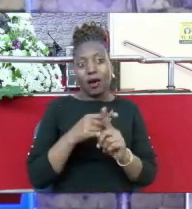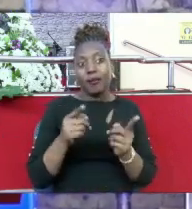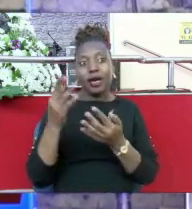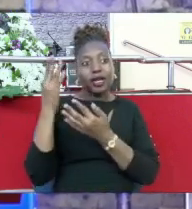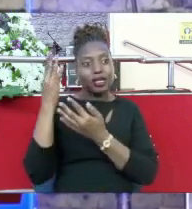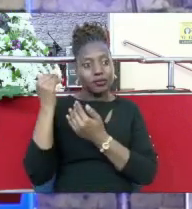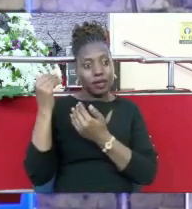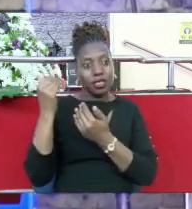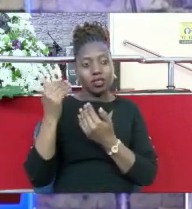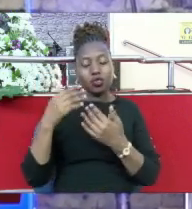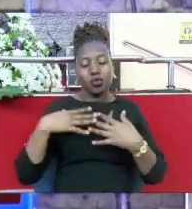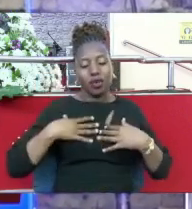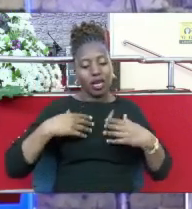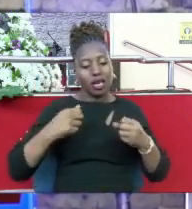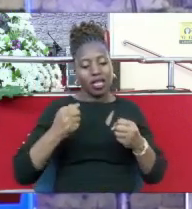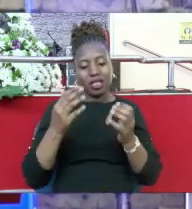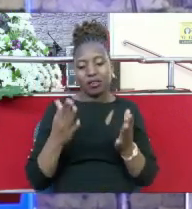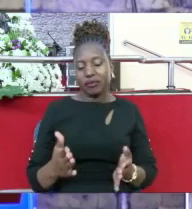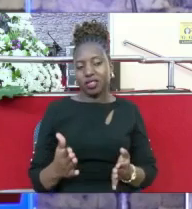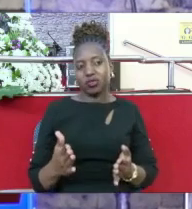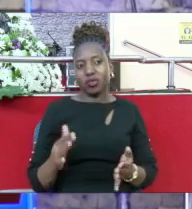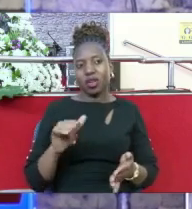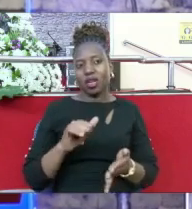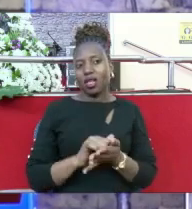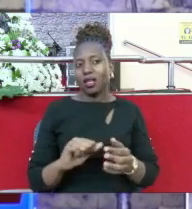healthy person. It's not possible.